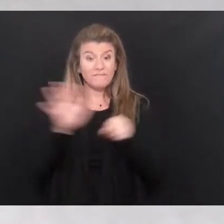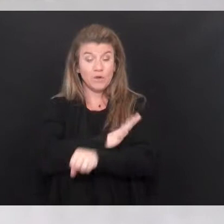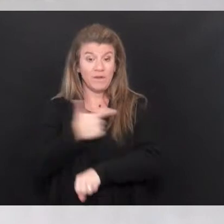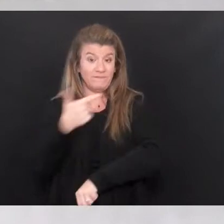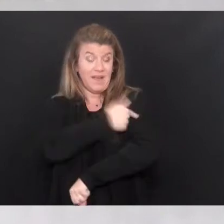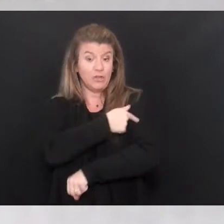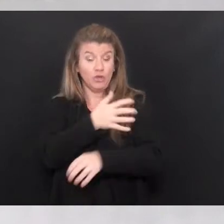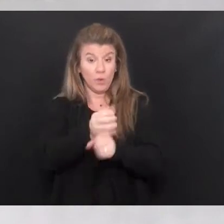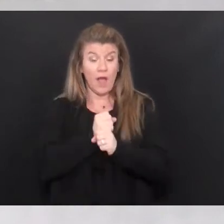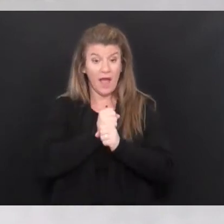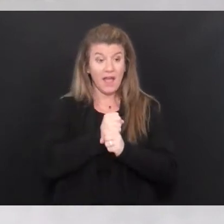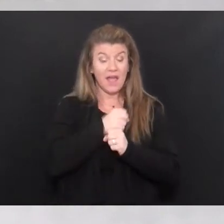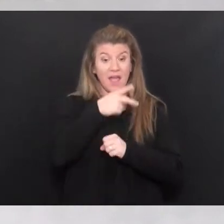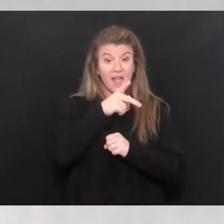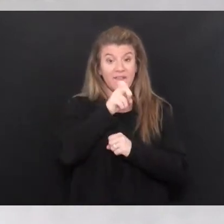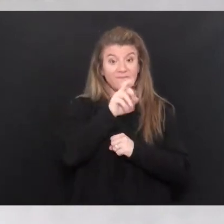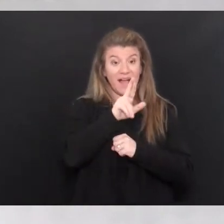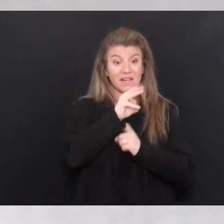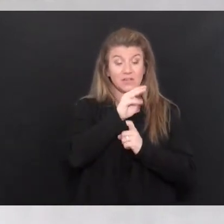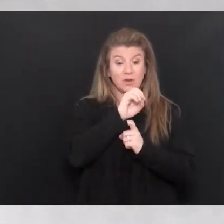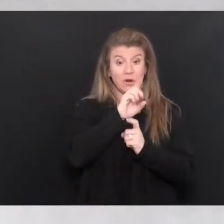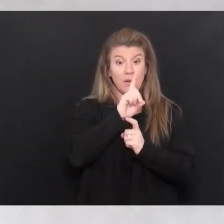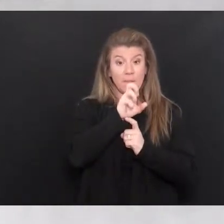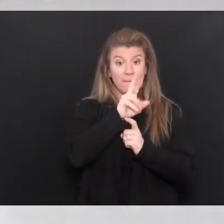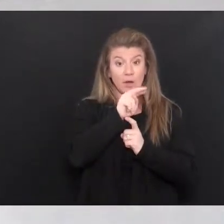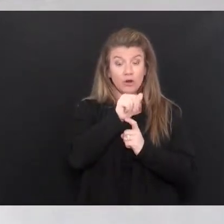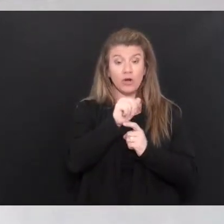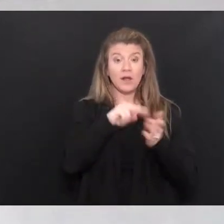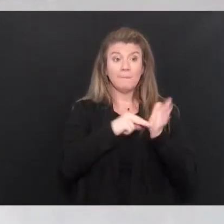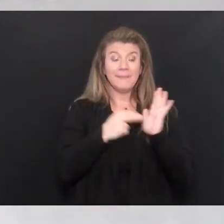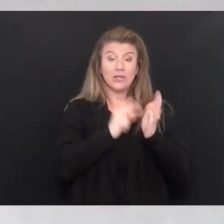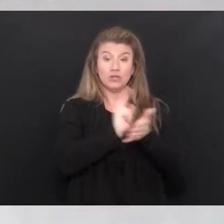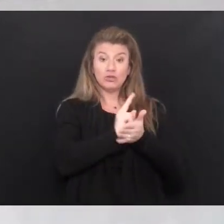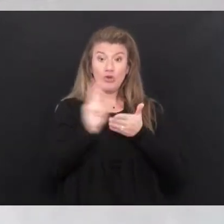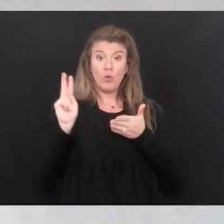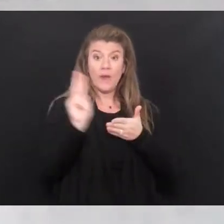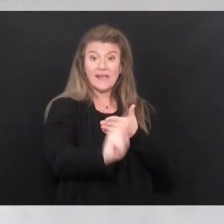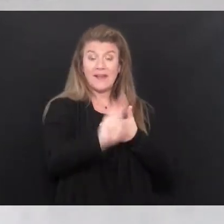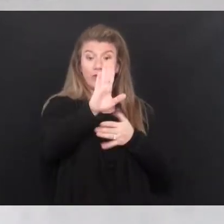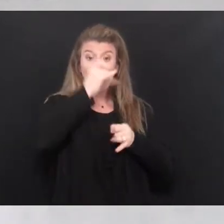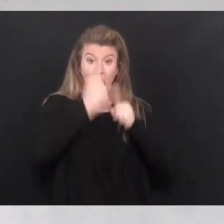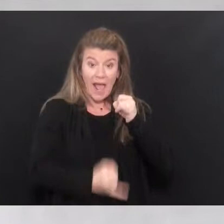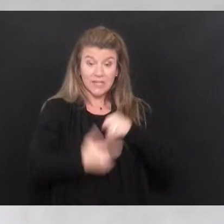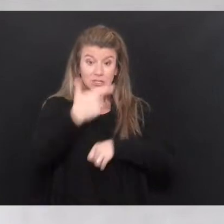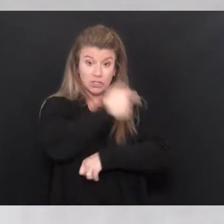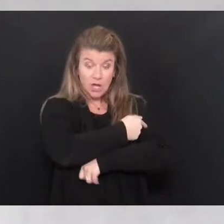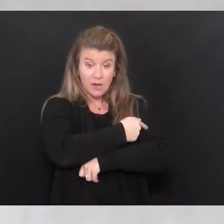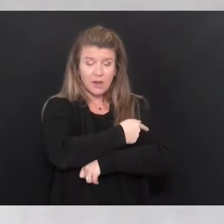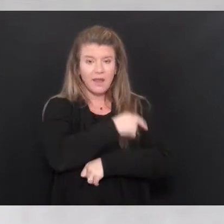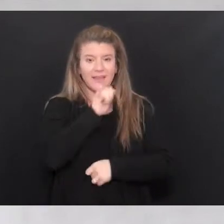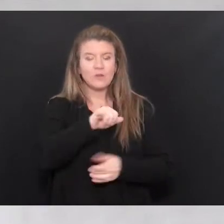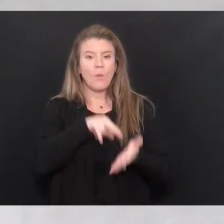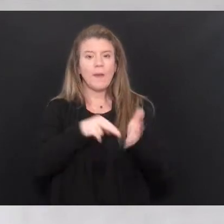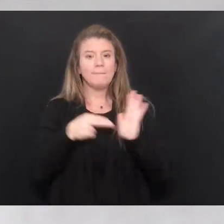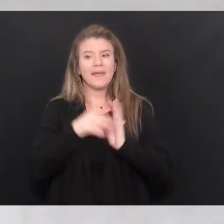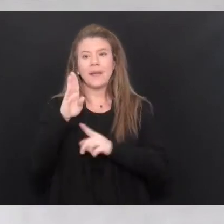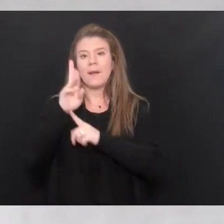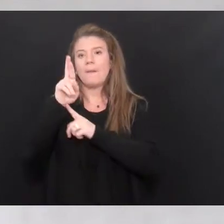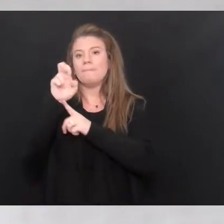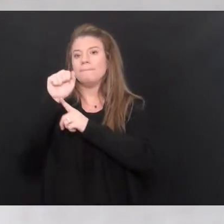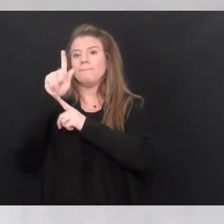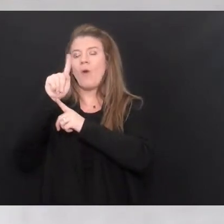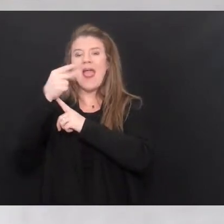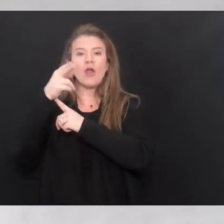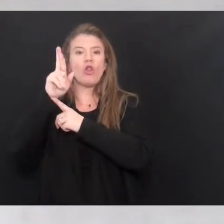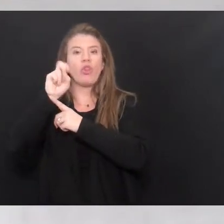Pfizer or Moderna, that is 2 weeks post the full cycle of the vaccine. But that's what we talk about when we mean breakthrough cases. But